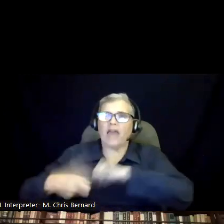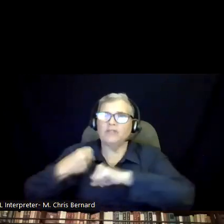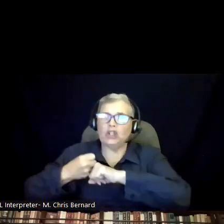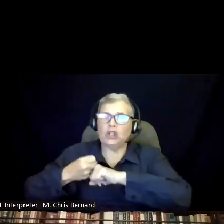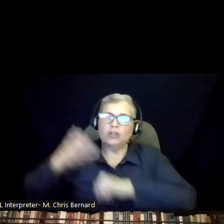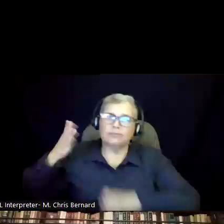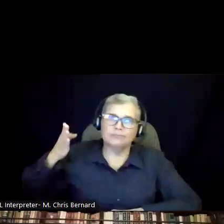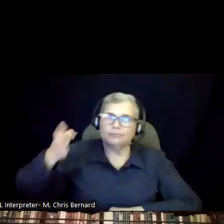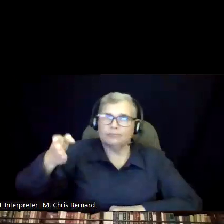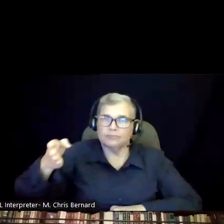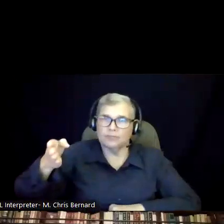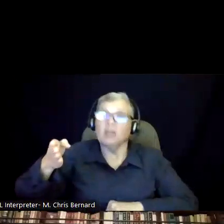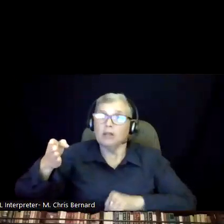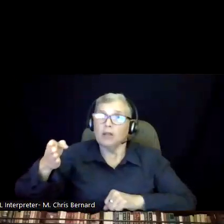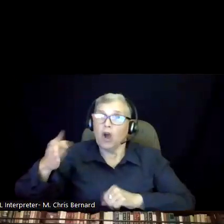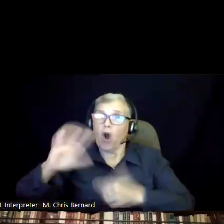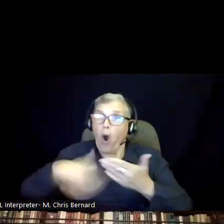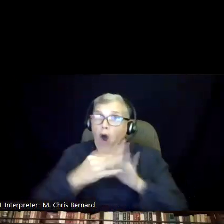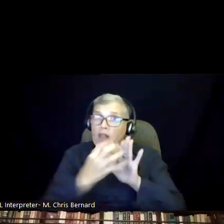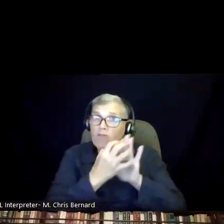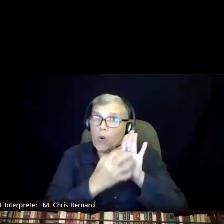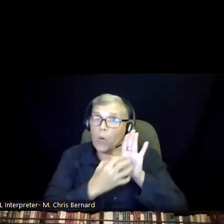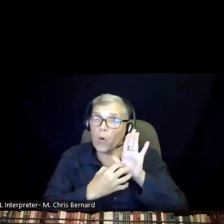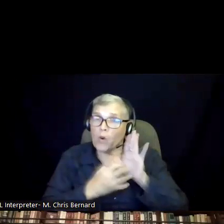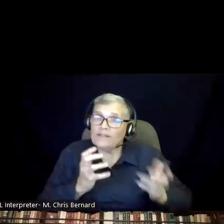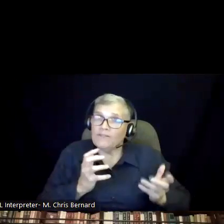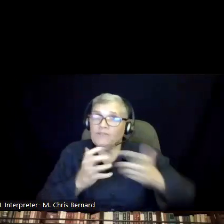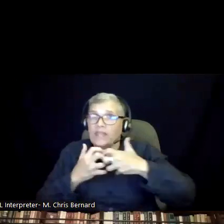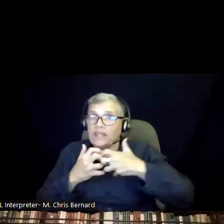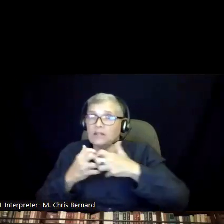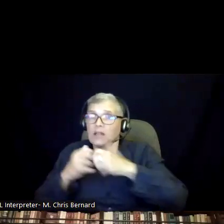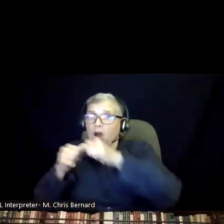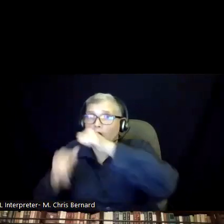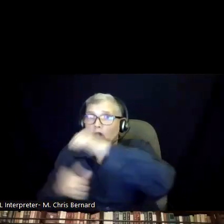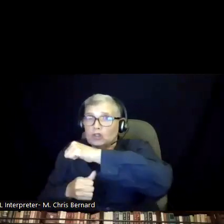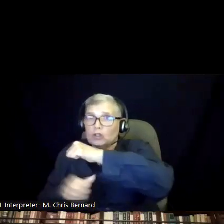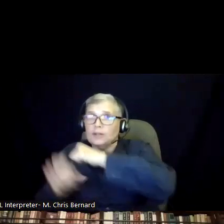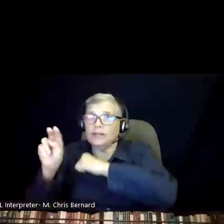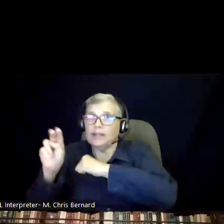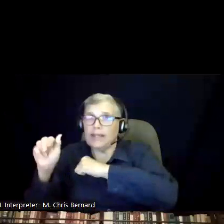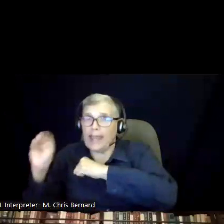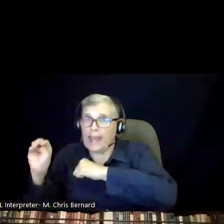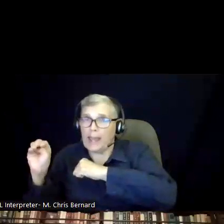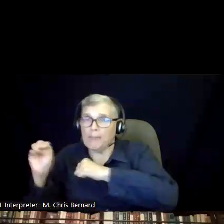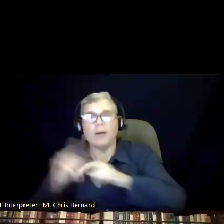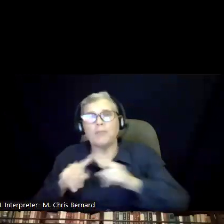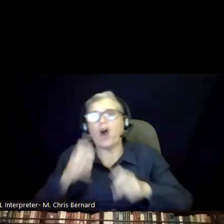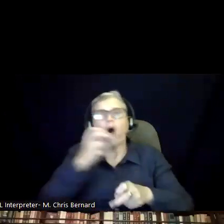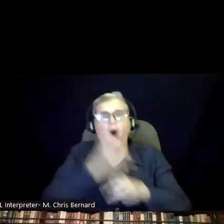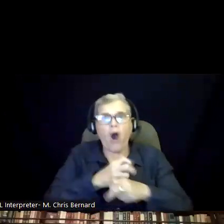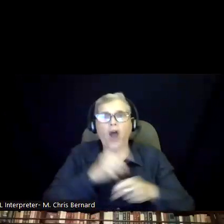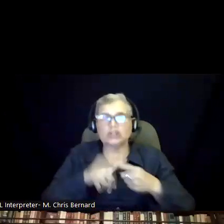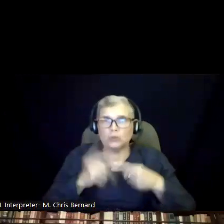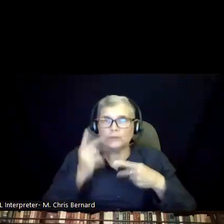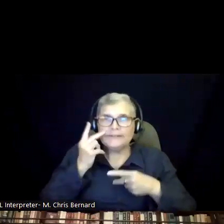fit sort of within the North American model, but are a little more real and tangible. These are certainly prescriptive, unlike